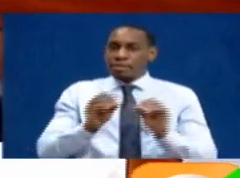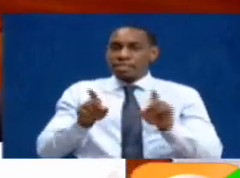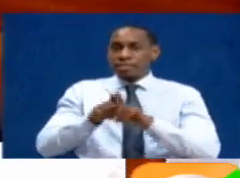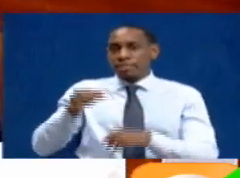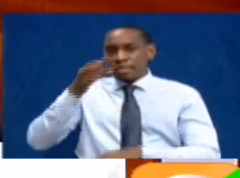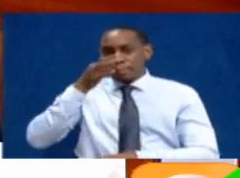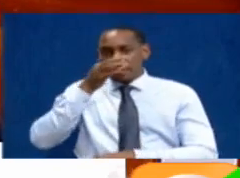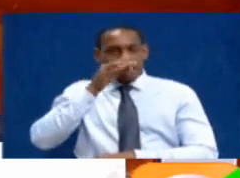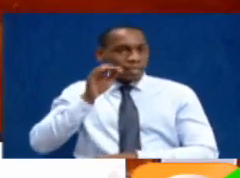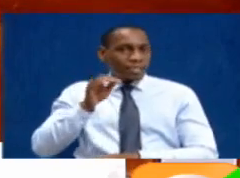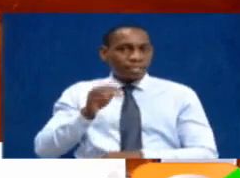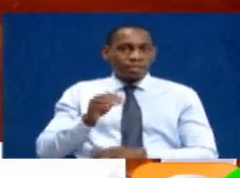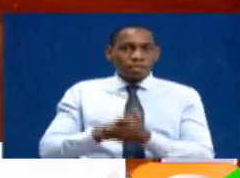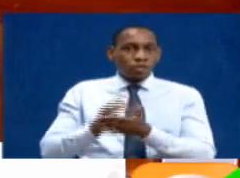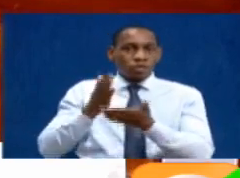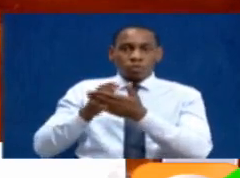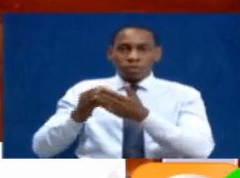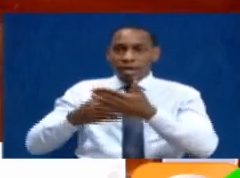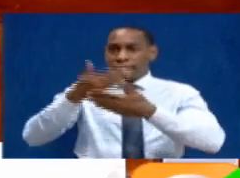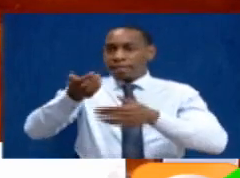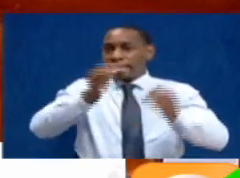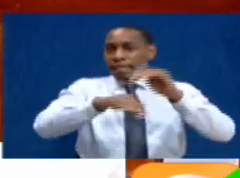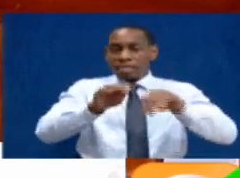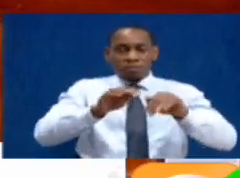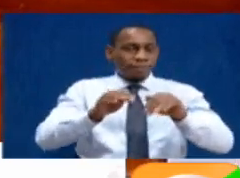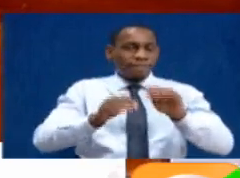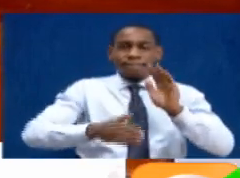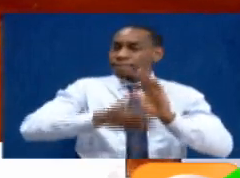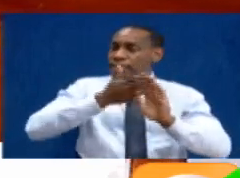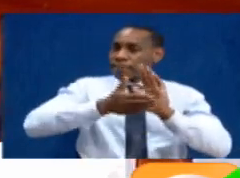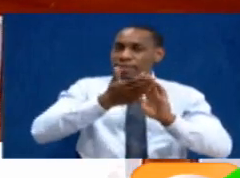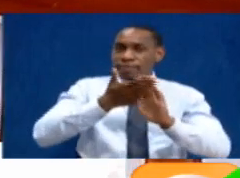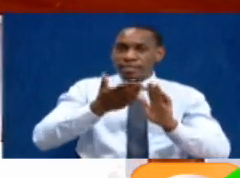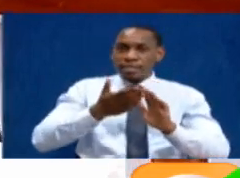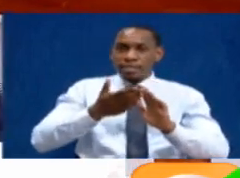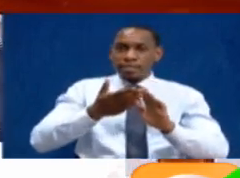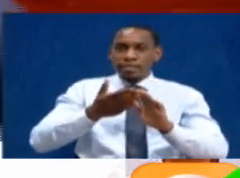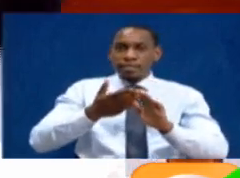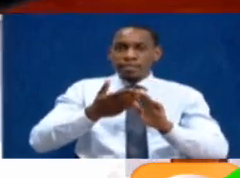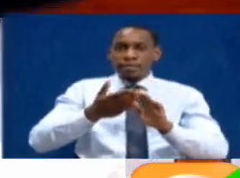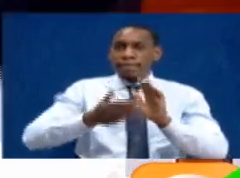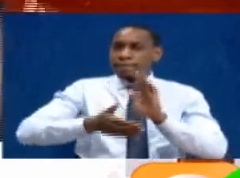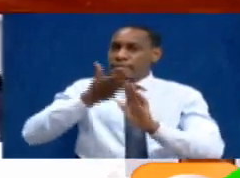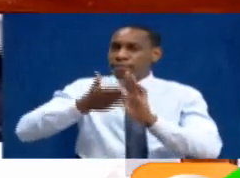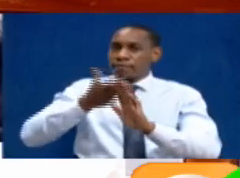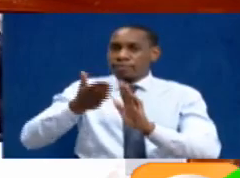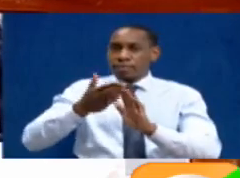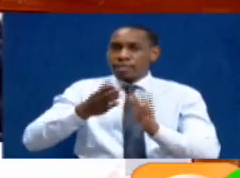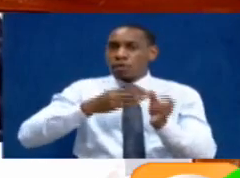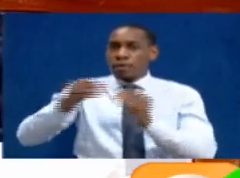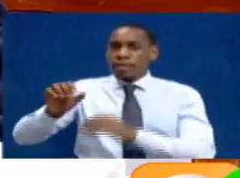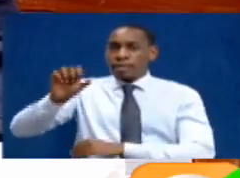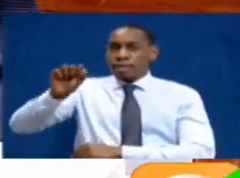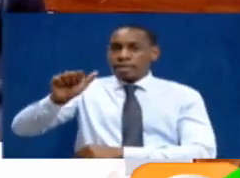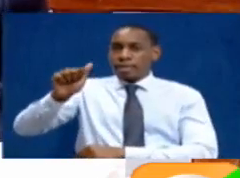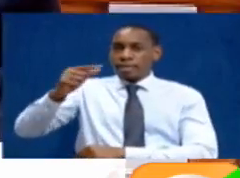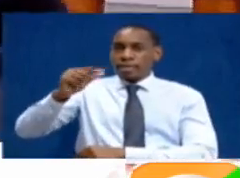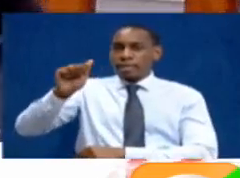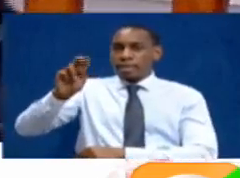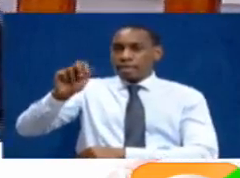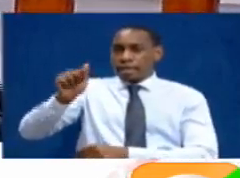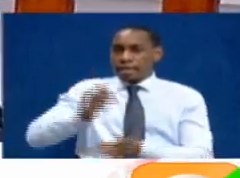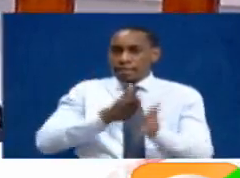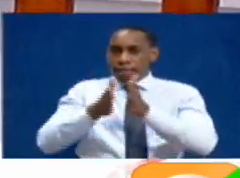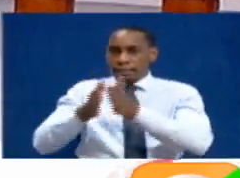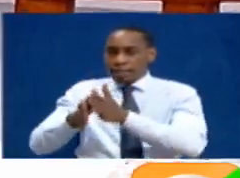to listen to Raila. Immediately after the elections, the NAC elections, he rushed to Sagana and he walked